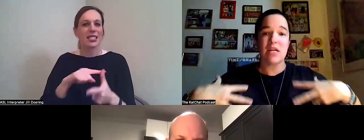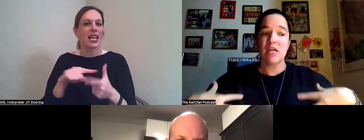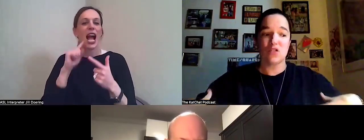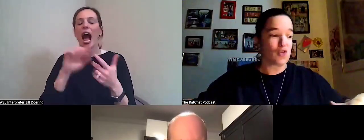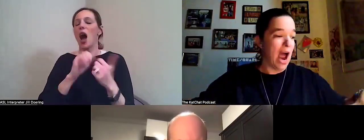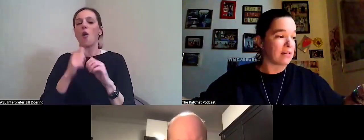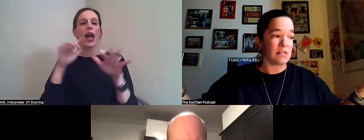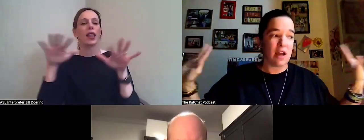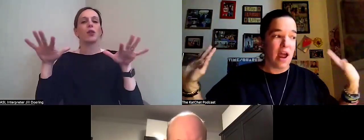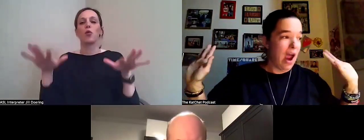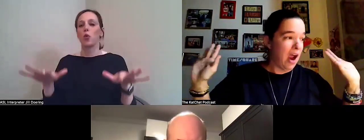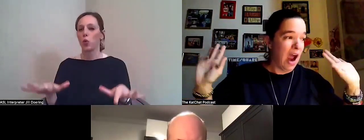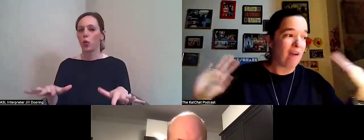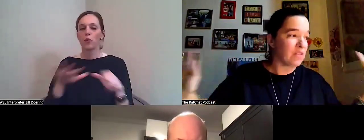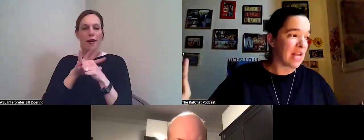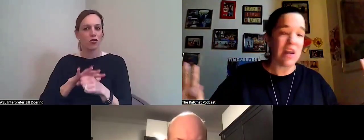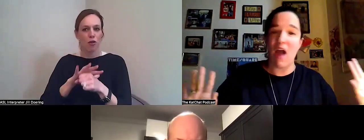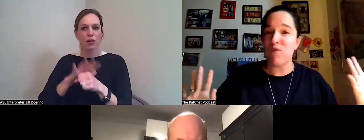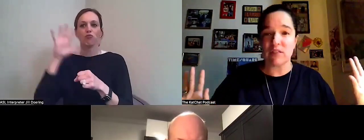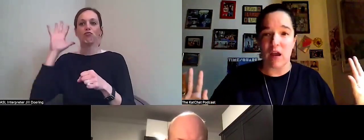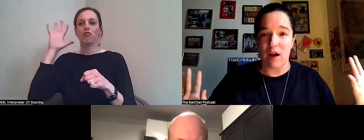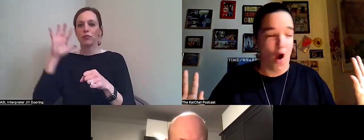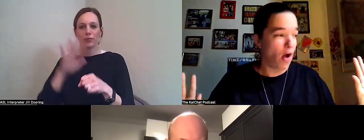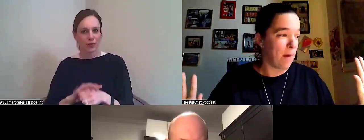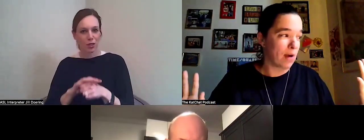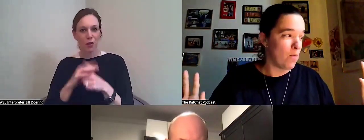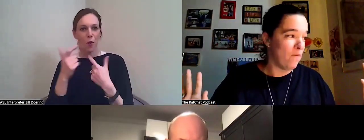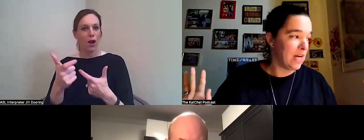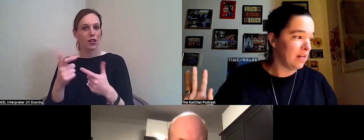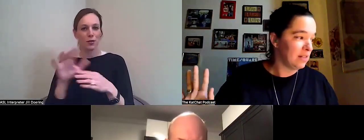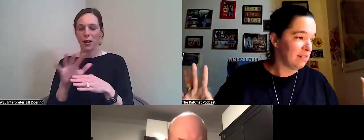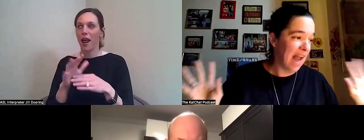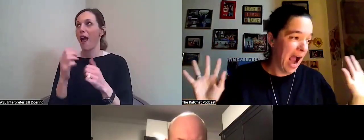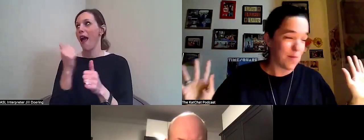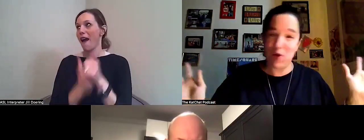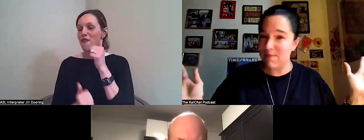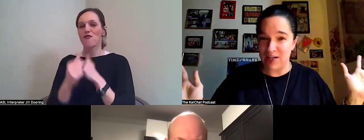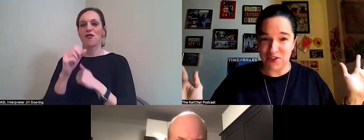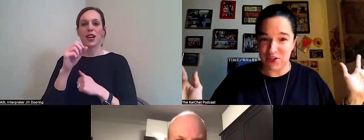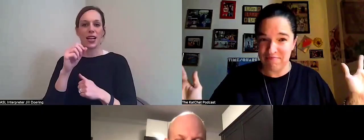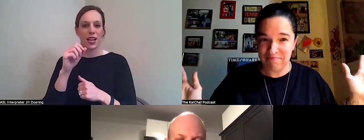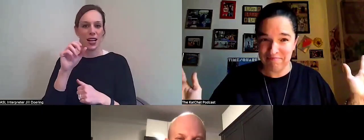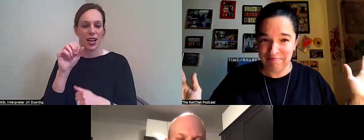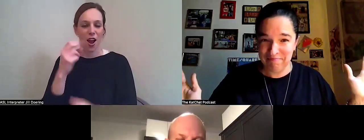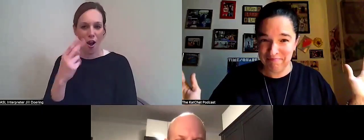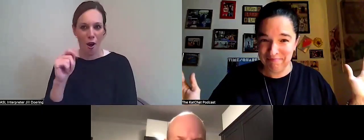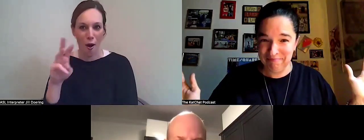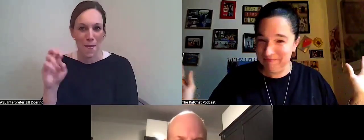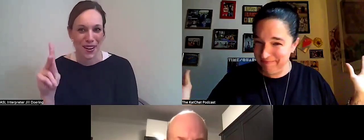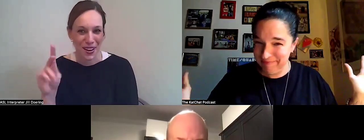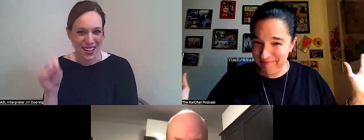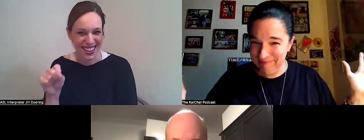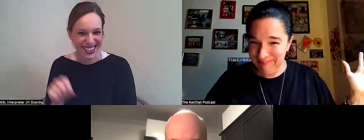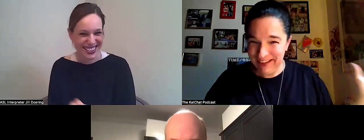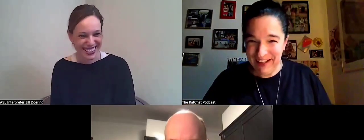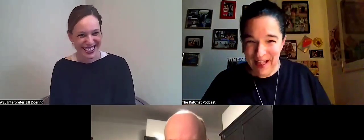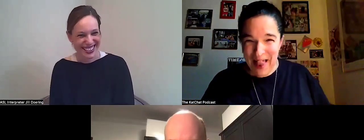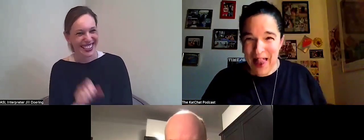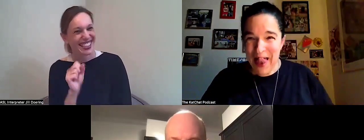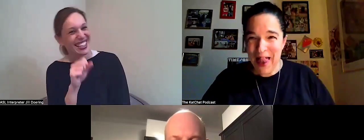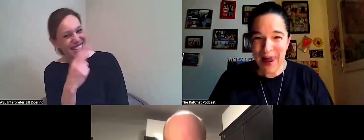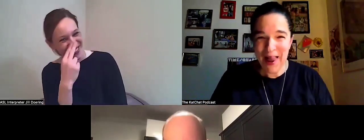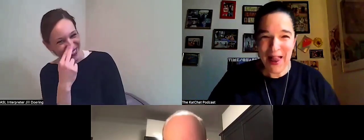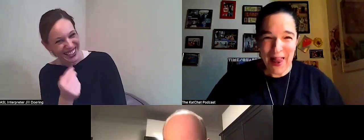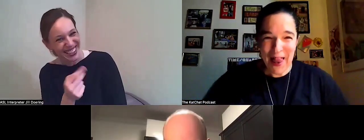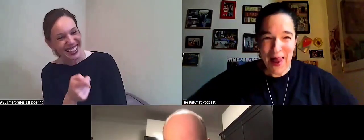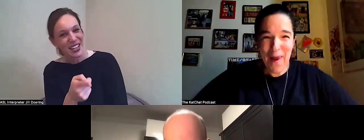my de-stress. I've seen everything a Hallmark movie. Yeah, pretty much. It's funny.